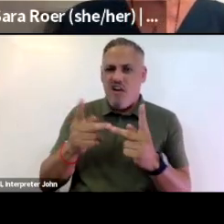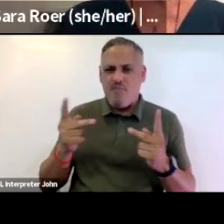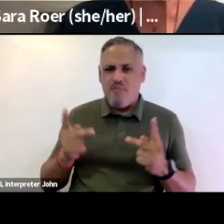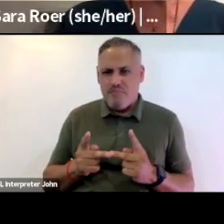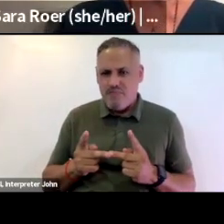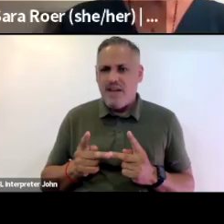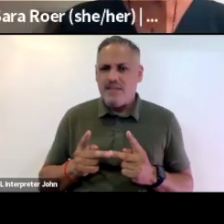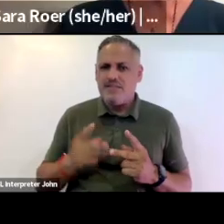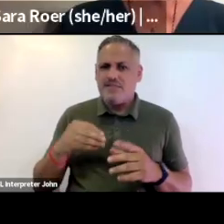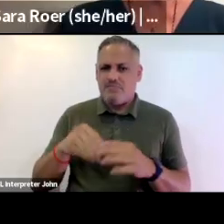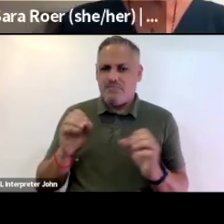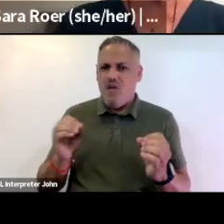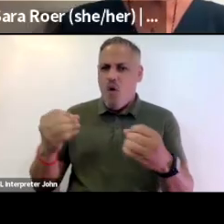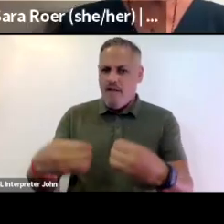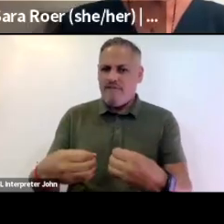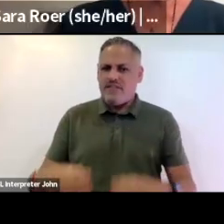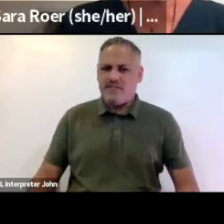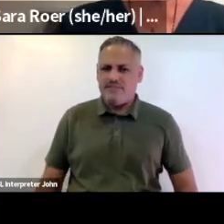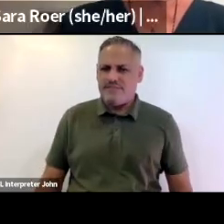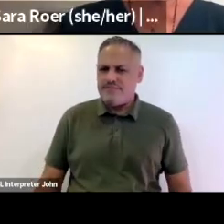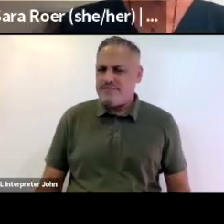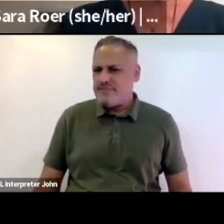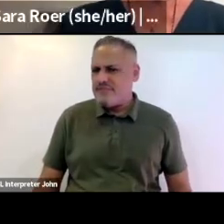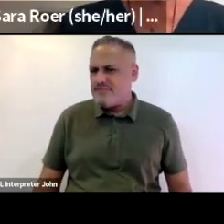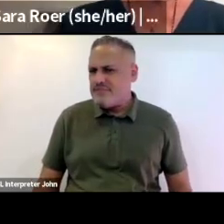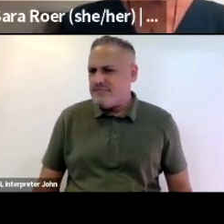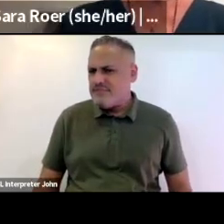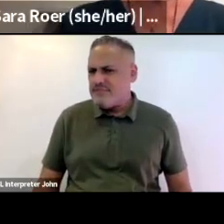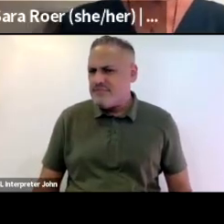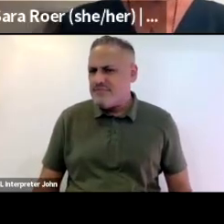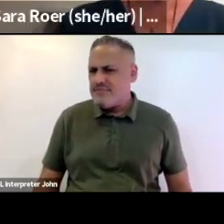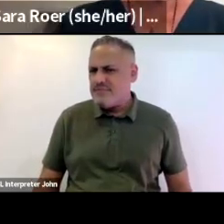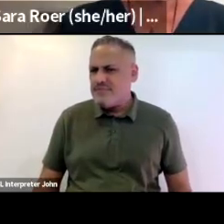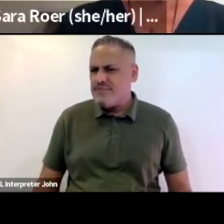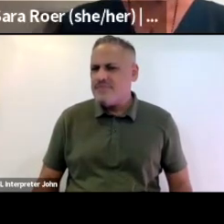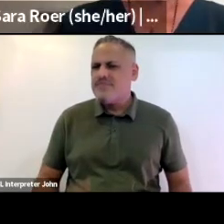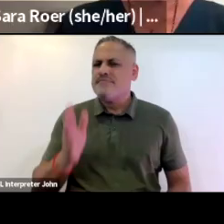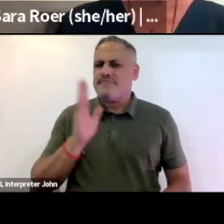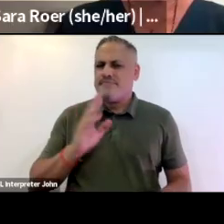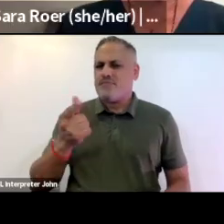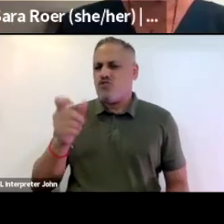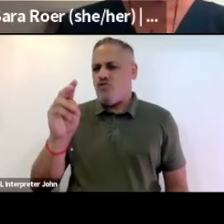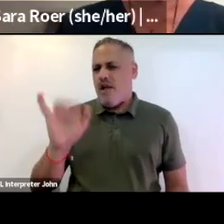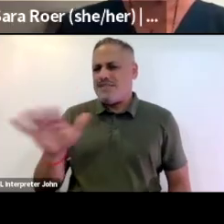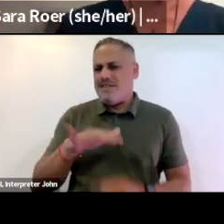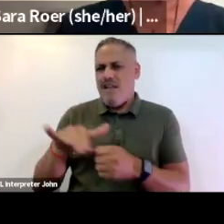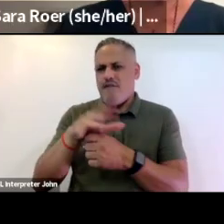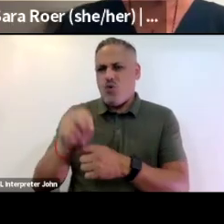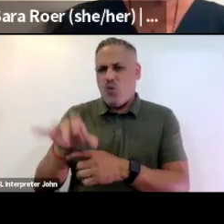Mertz Gilmore office in Lenapehoking, also colonially referred to as the Gramercy area of New York